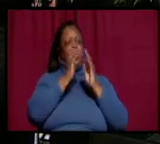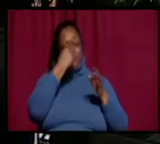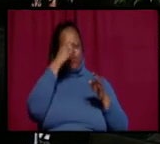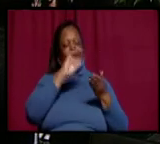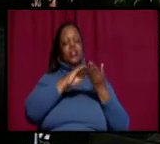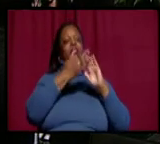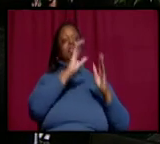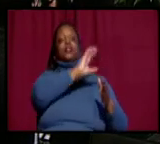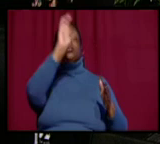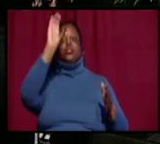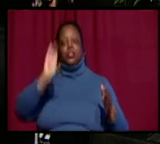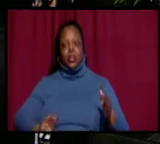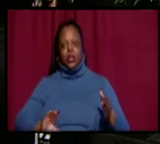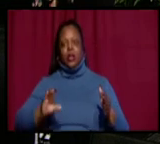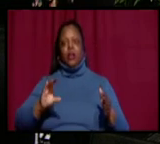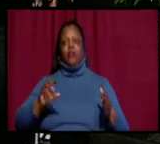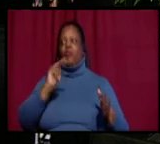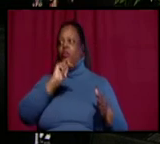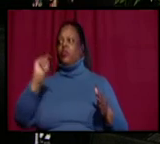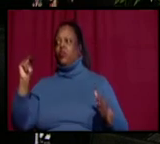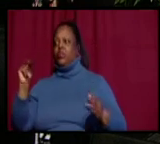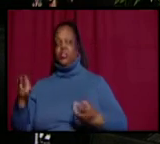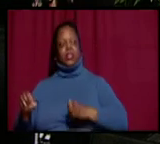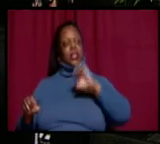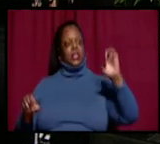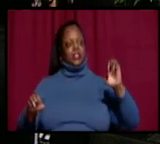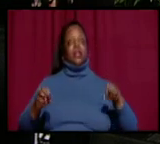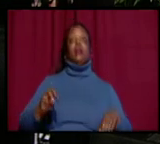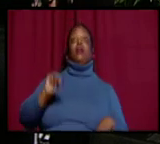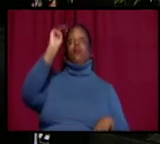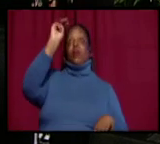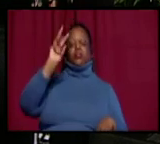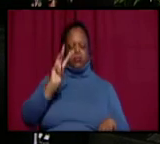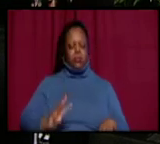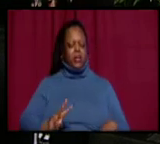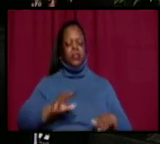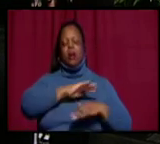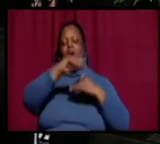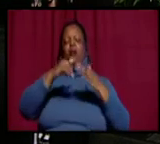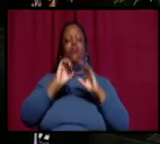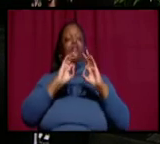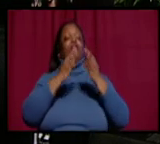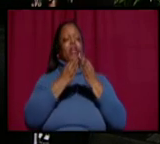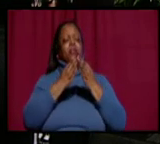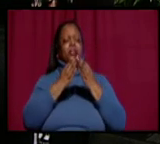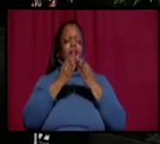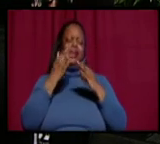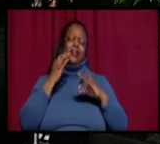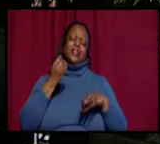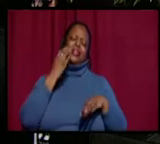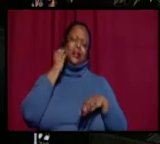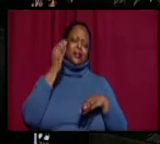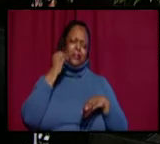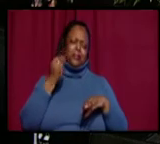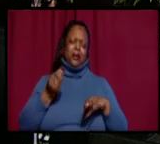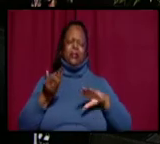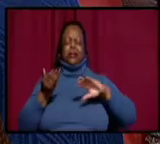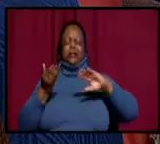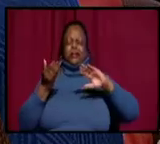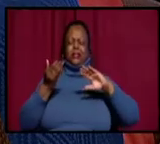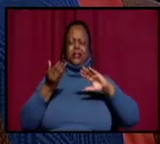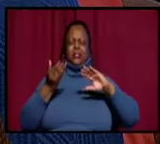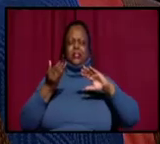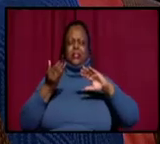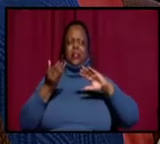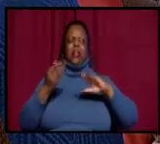of Chicago, pray for the north side, the east side, the west side, to pray for families that are broken, families that are confined